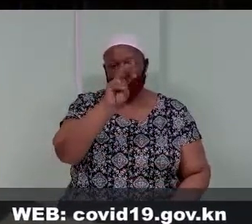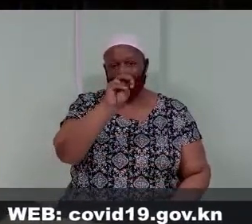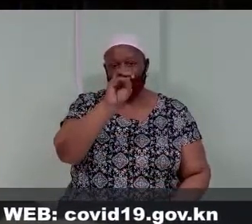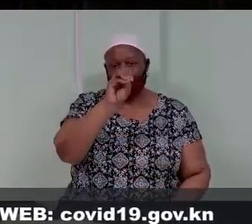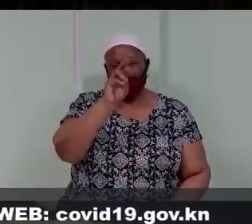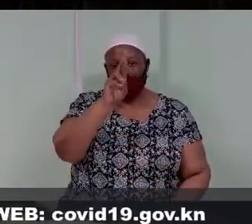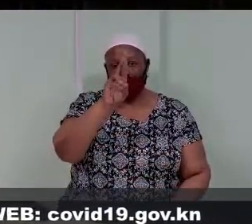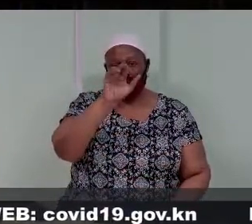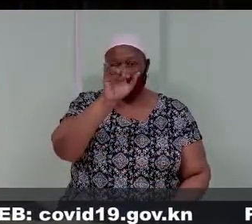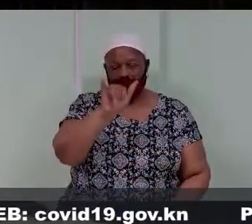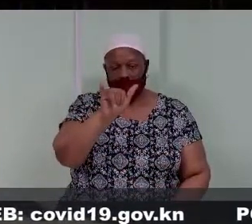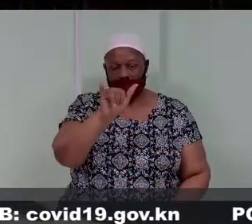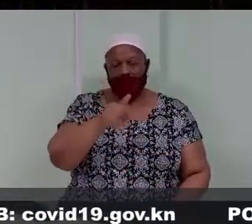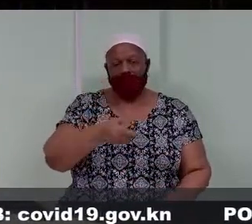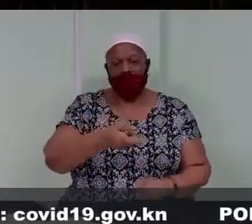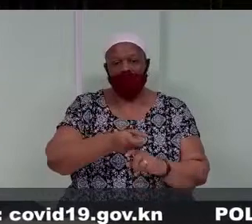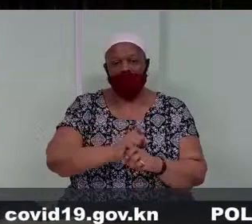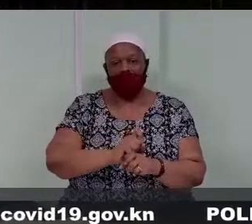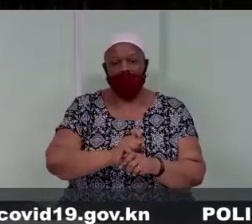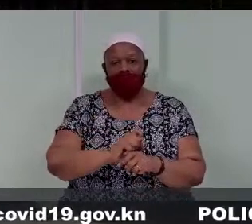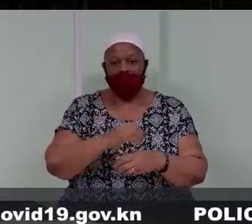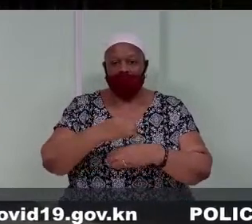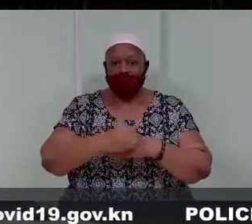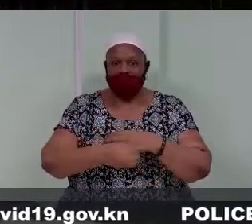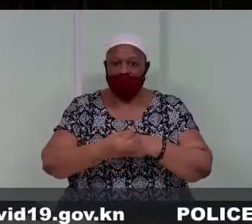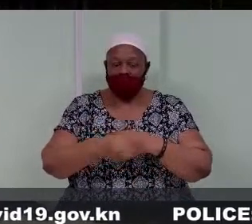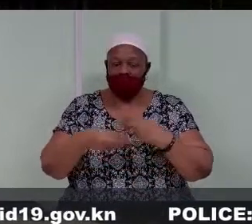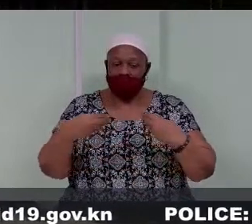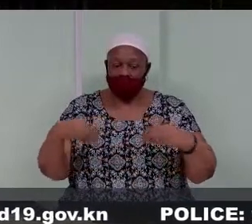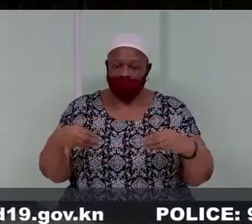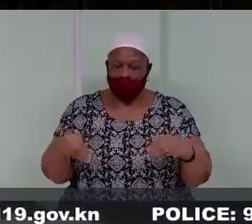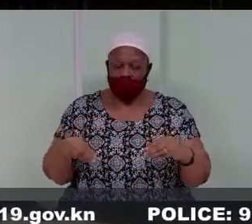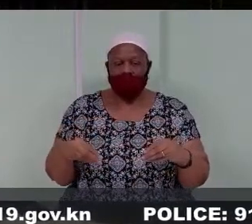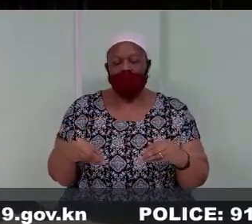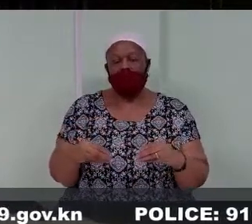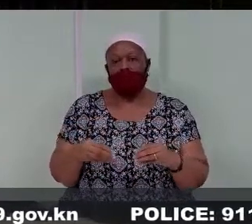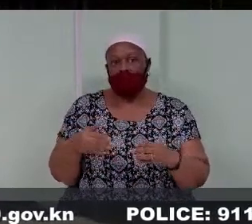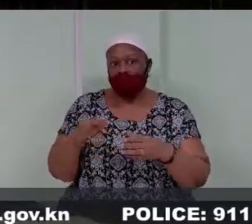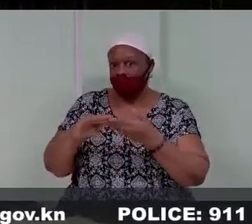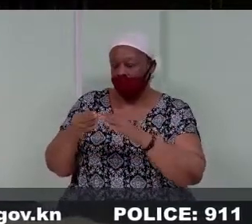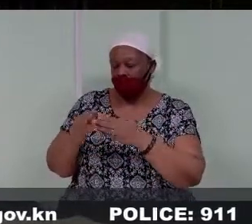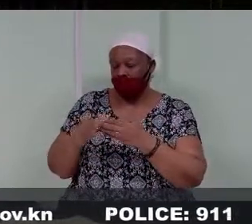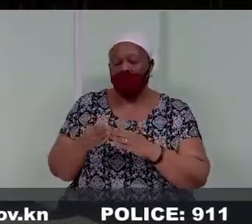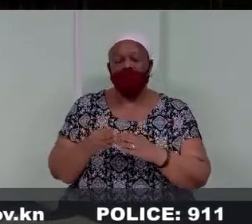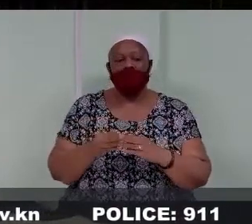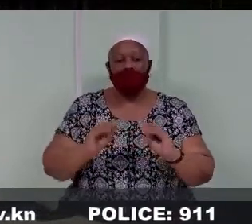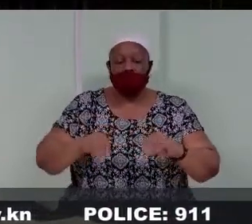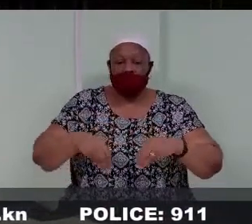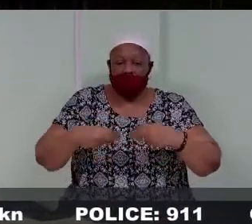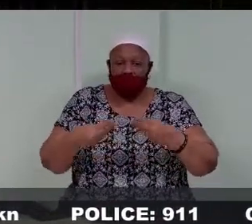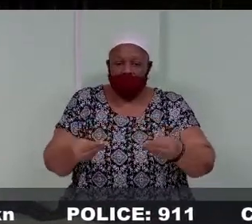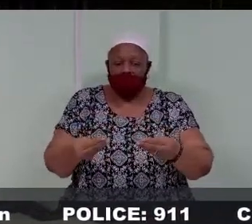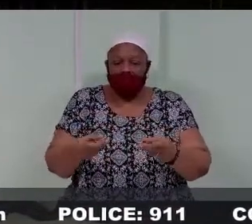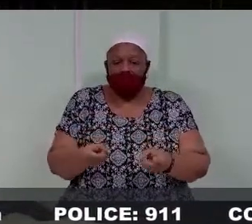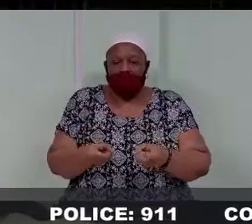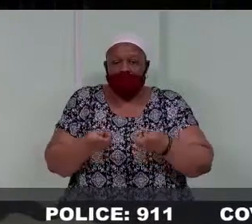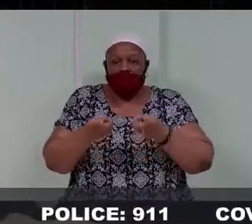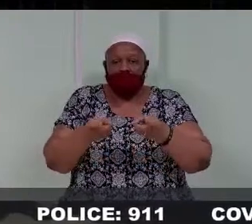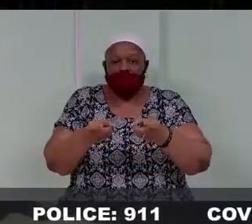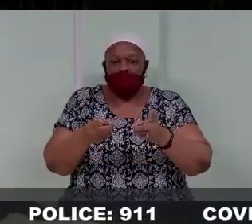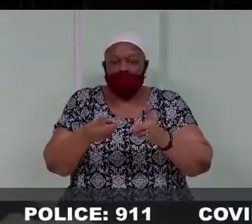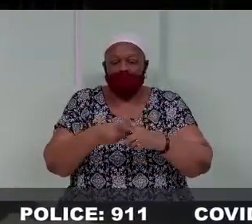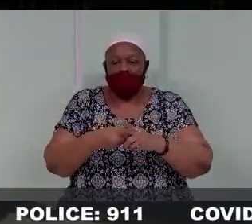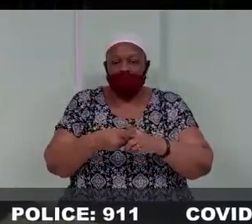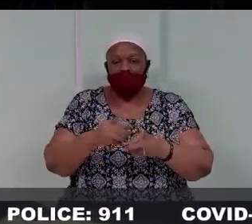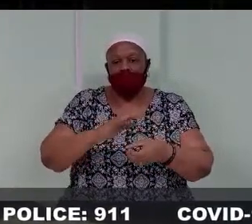Amory Enterprises, who will give a donation to the COVID-19 response